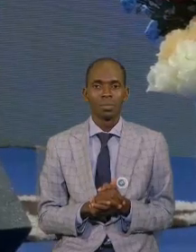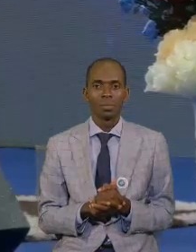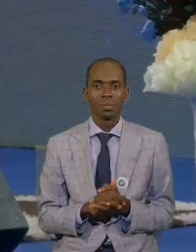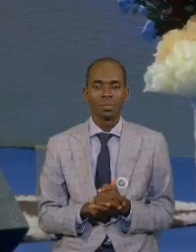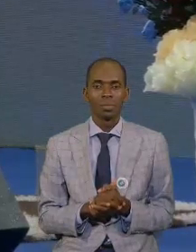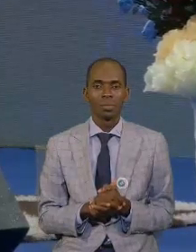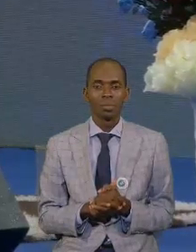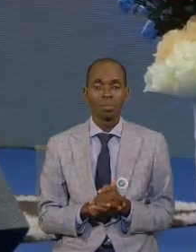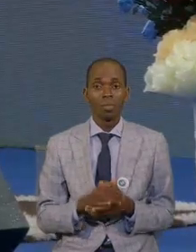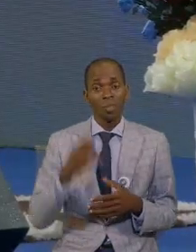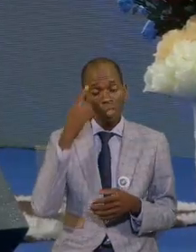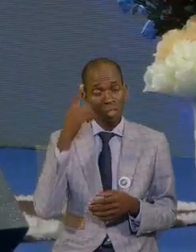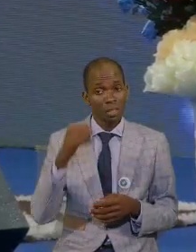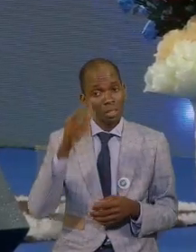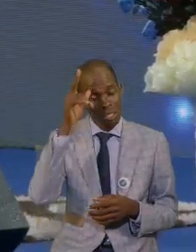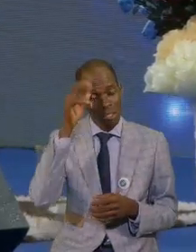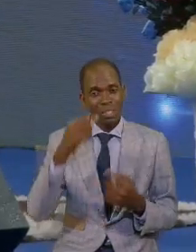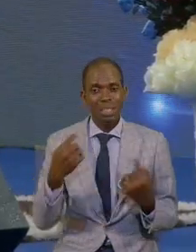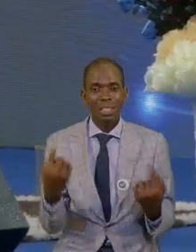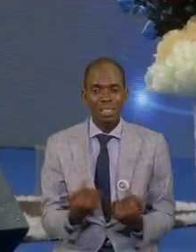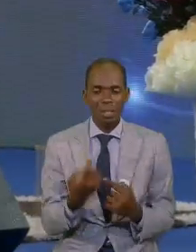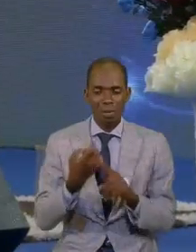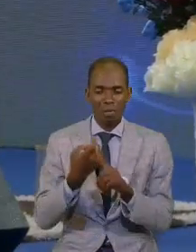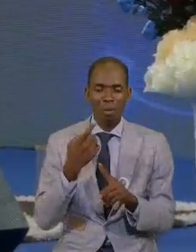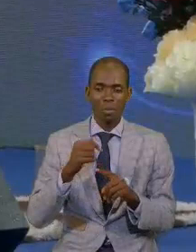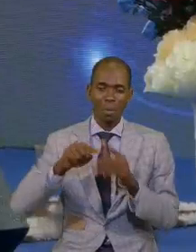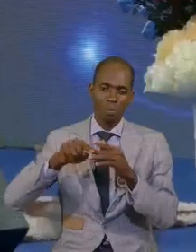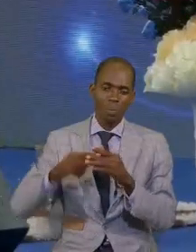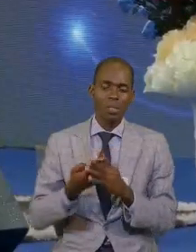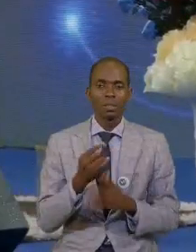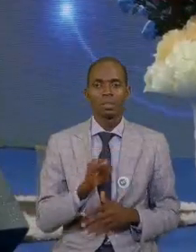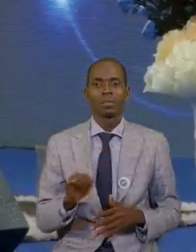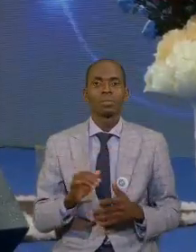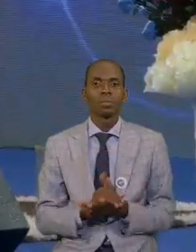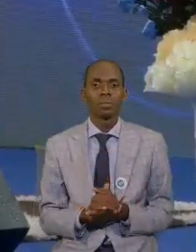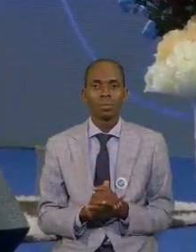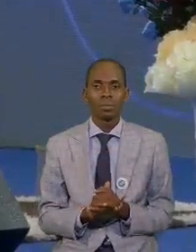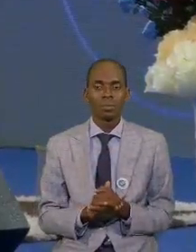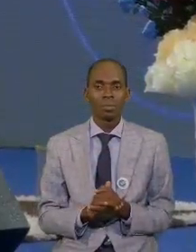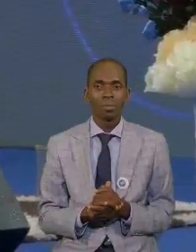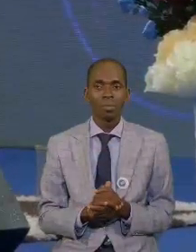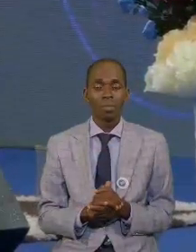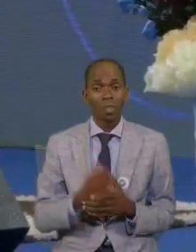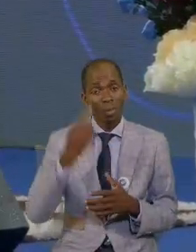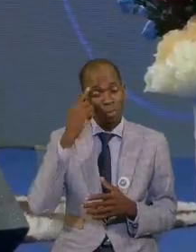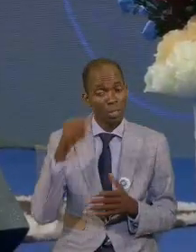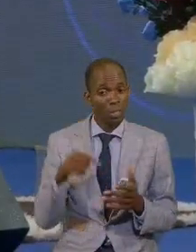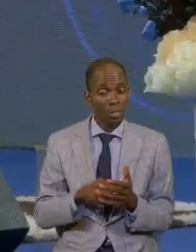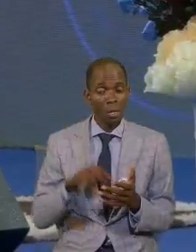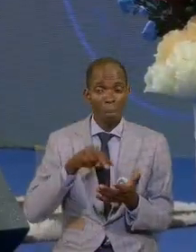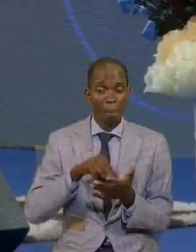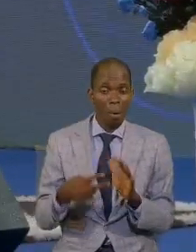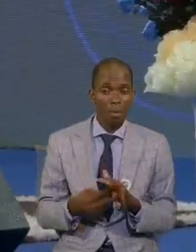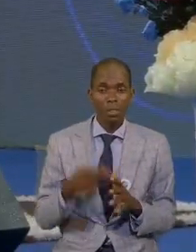For the devil sinned from the beginning. For this purpose, the Son of God